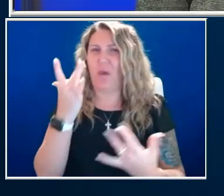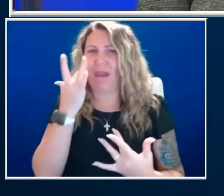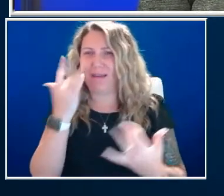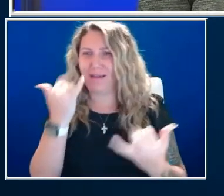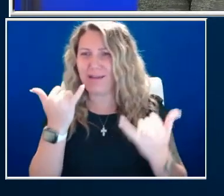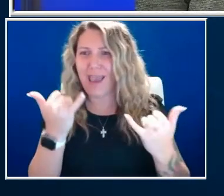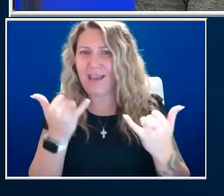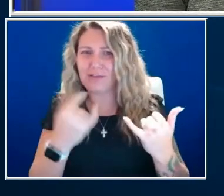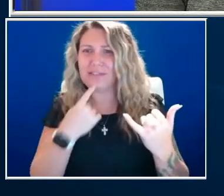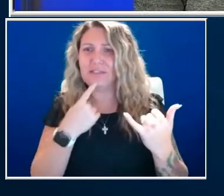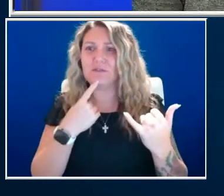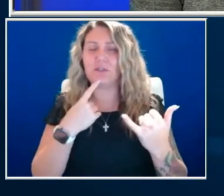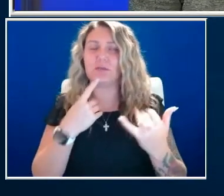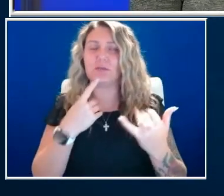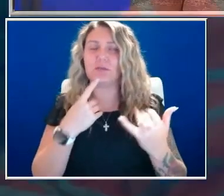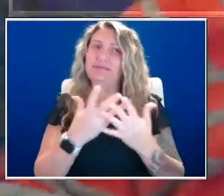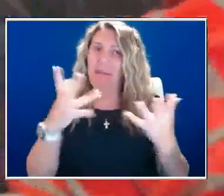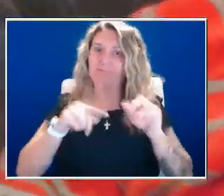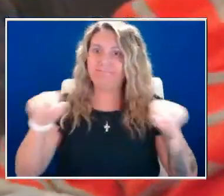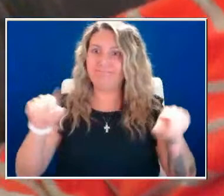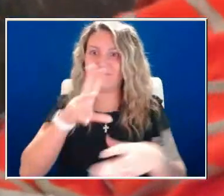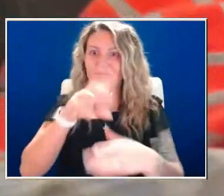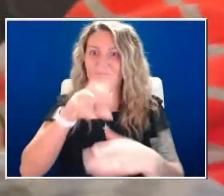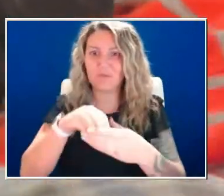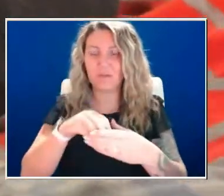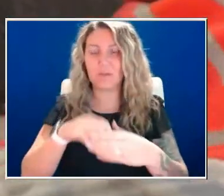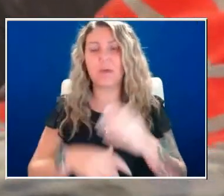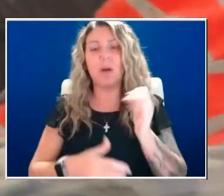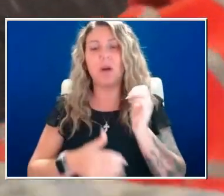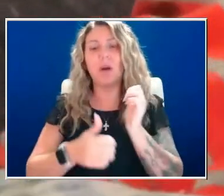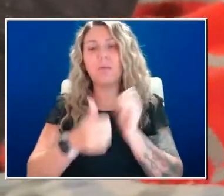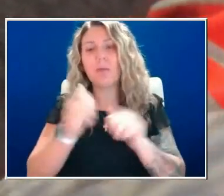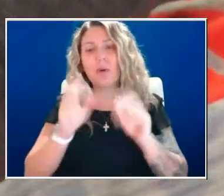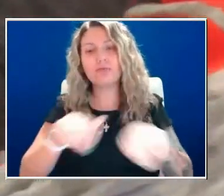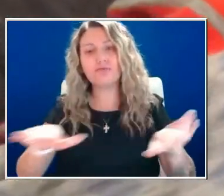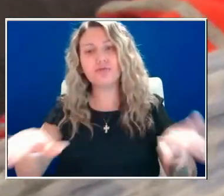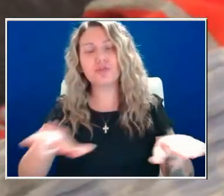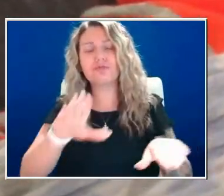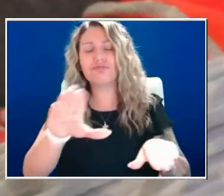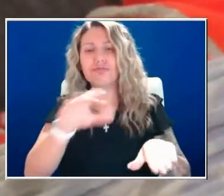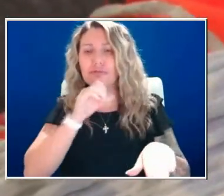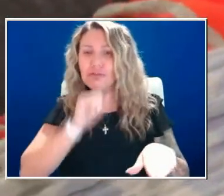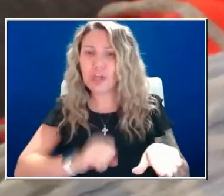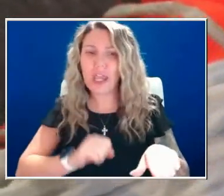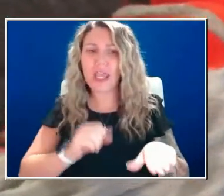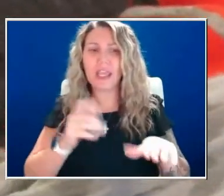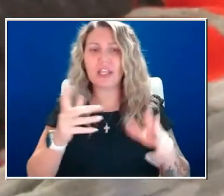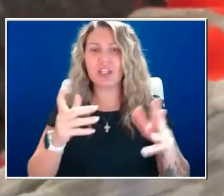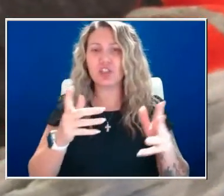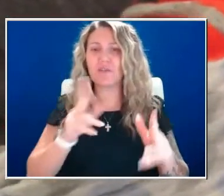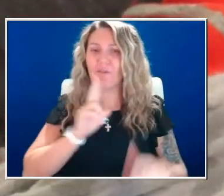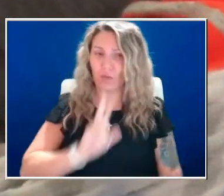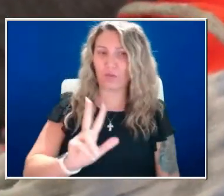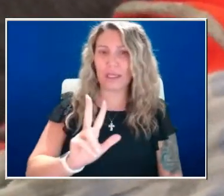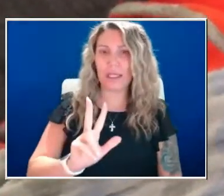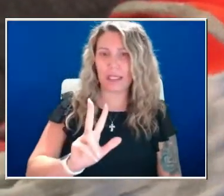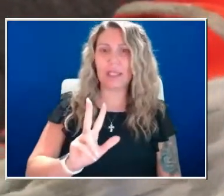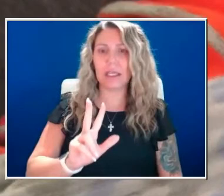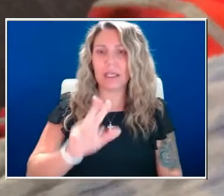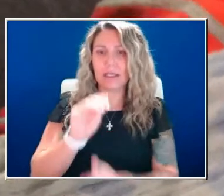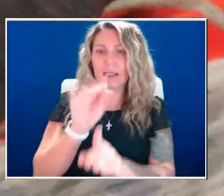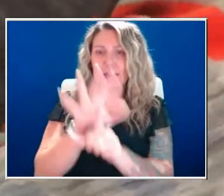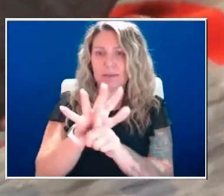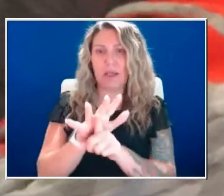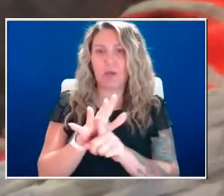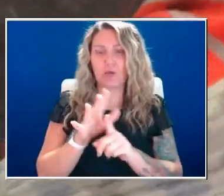variables involved right now. Most children, by the time they're 3 years of age, have been exposed to RSV.